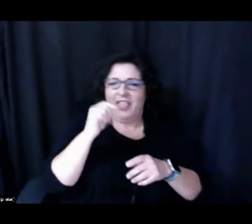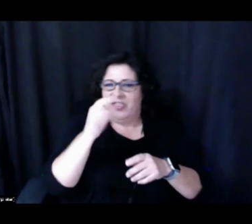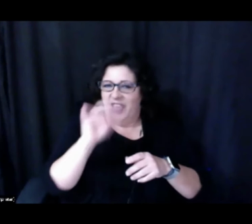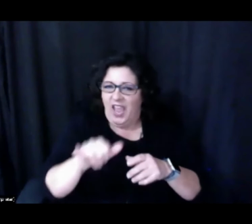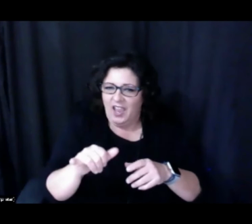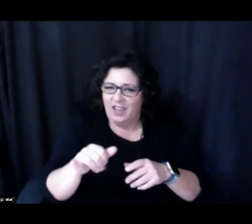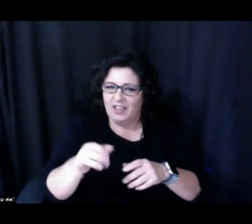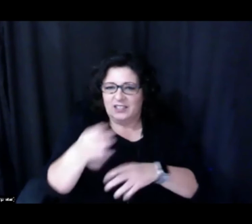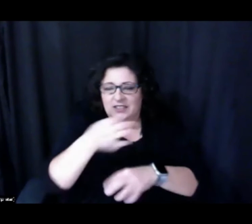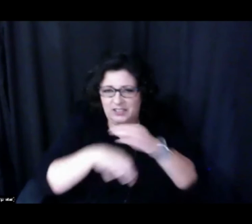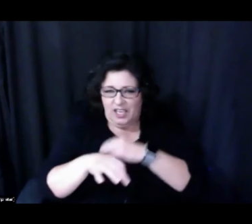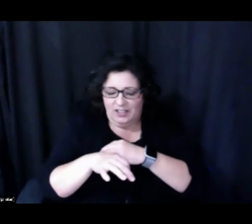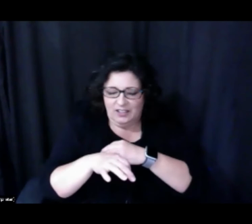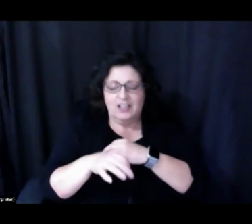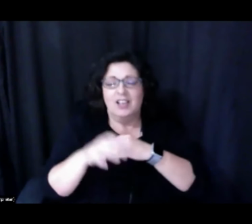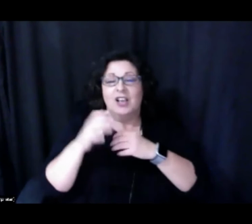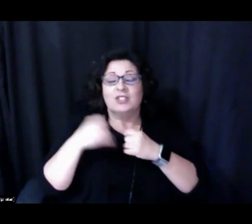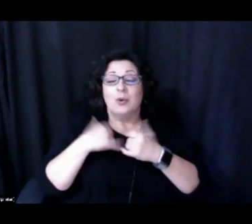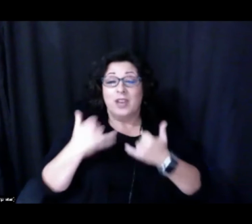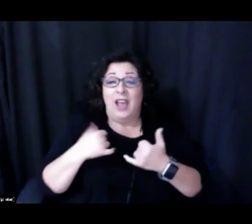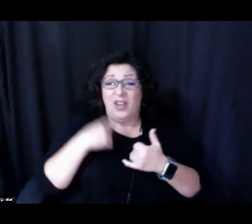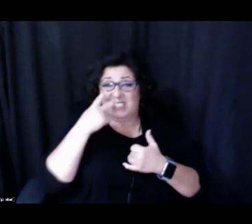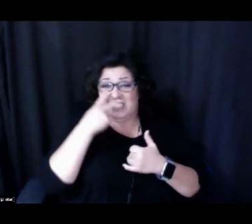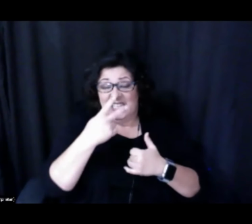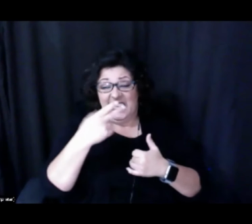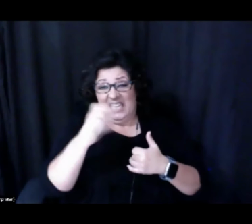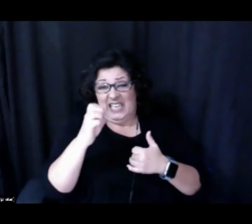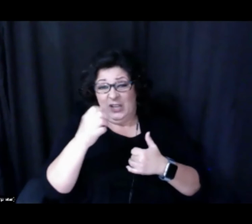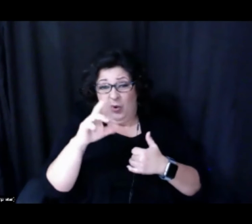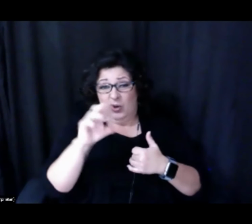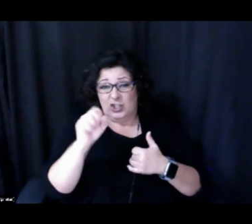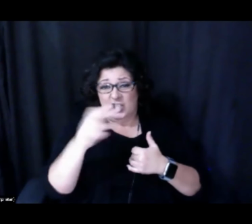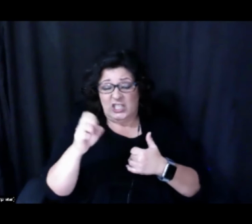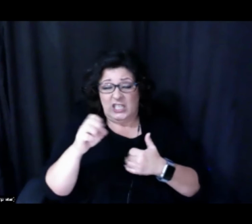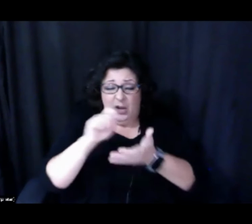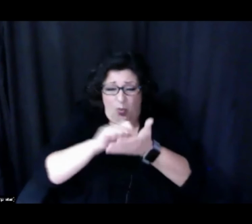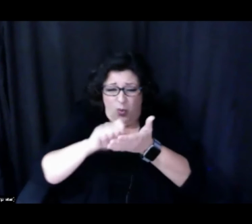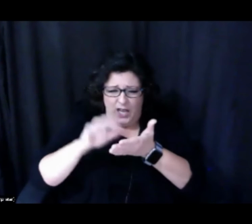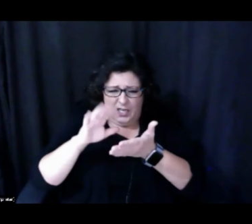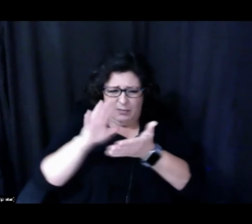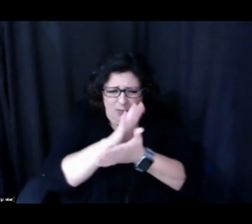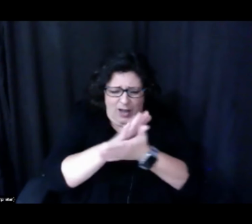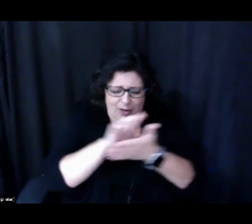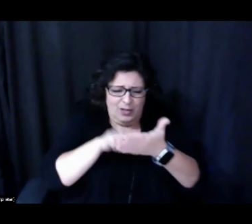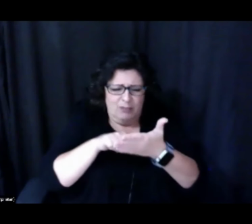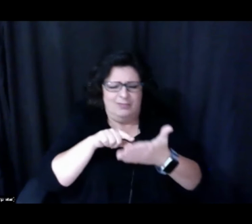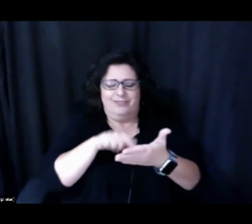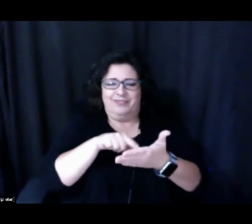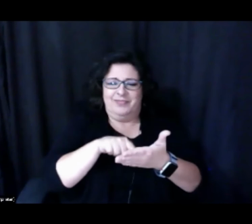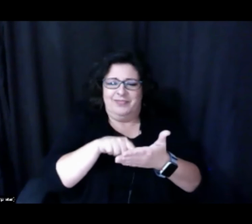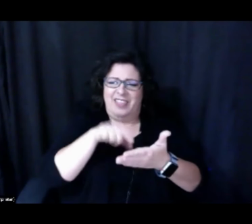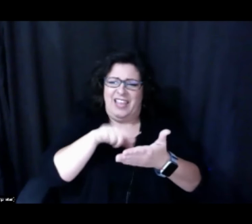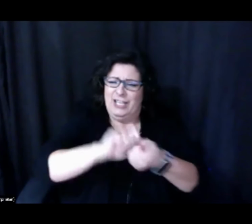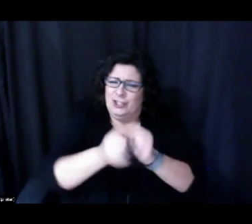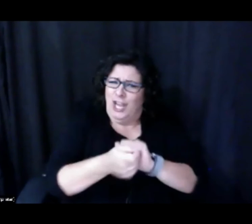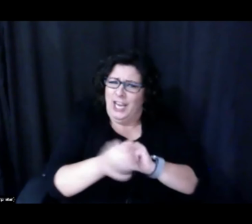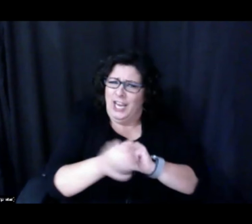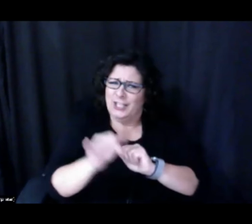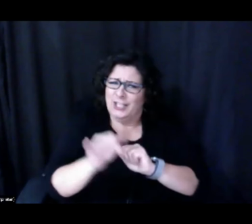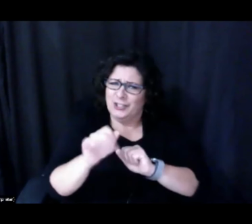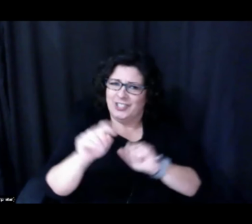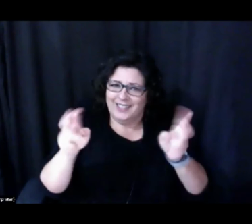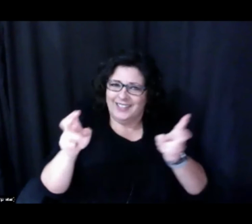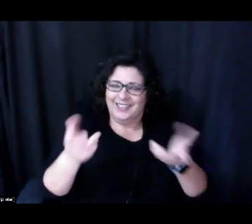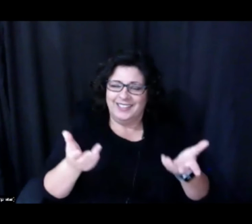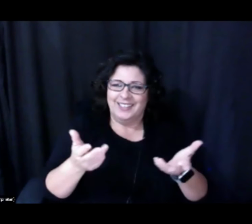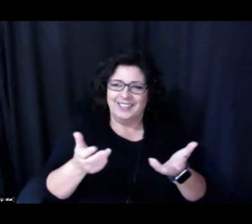they. And now when I see he or she in like a writing document, I kind of am like, oh, that like they need to change this.